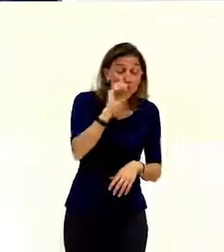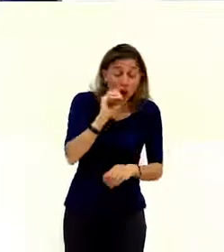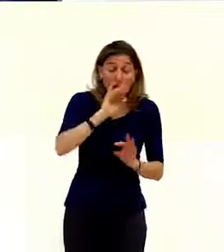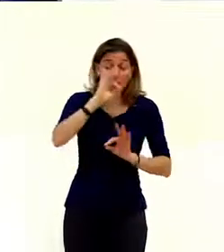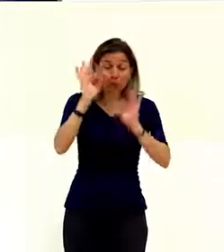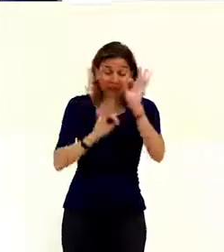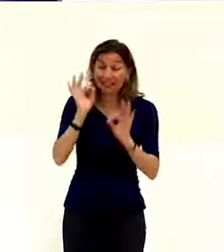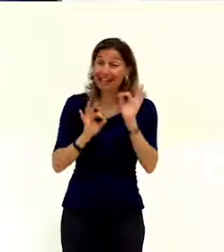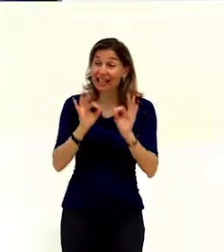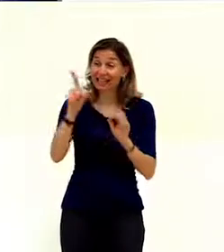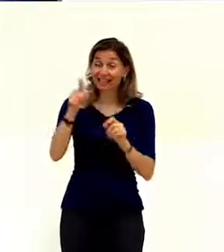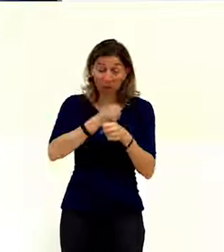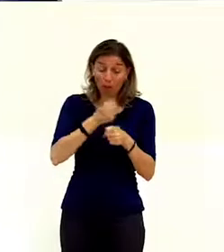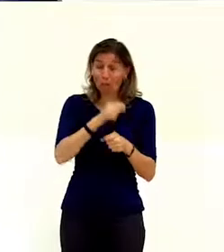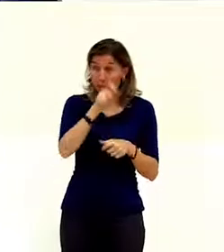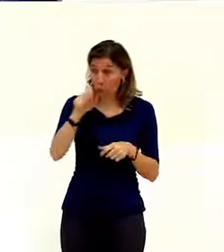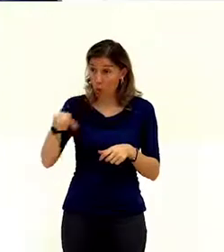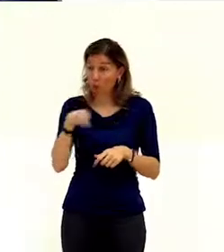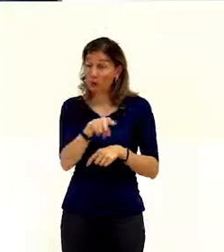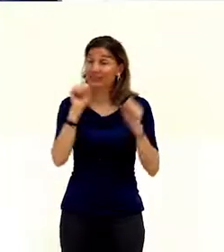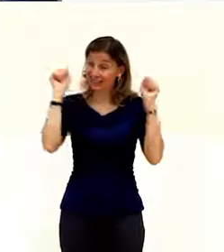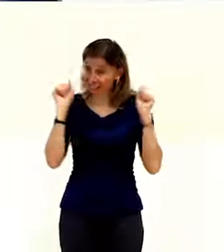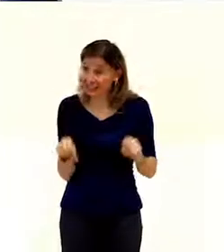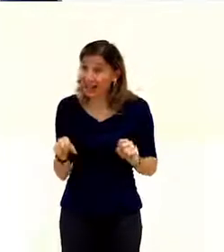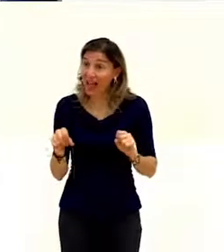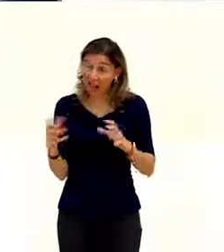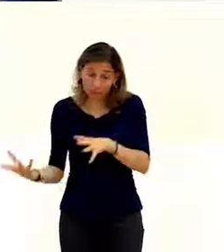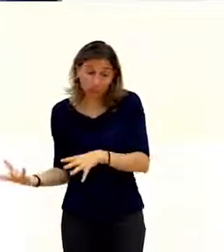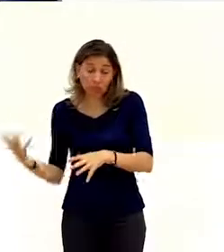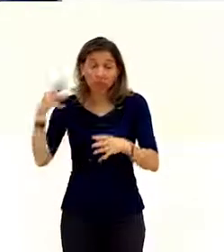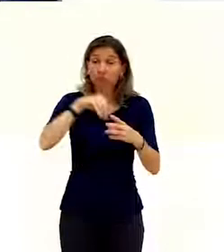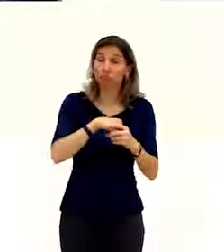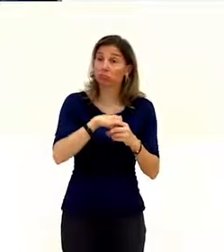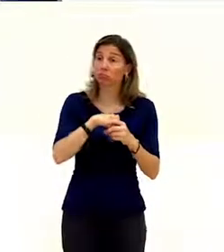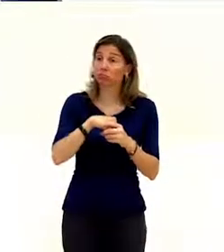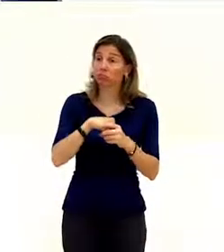or intervention into the marketplace are disabled or